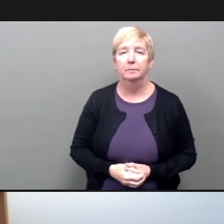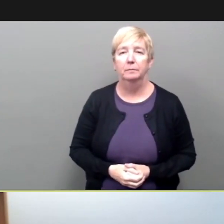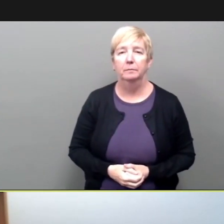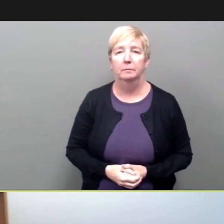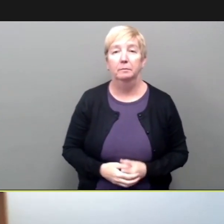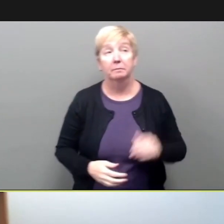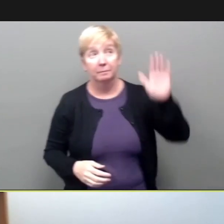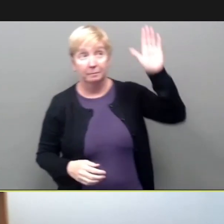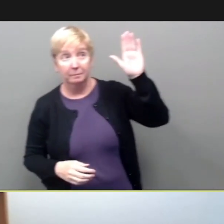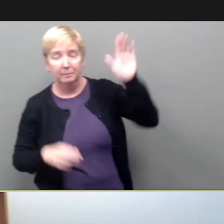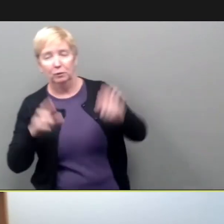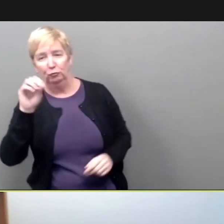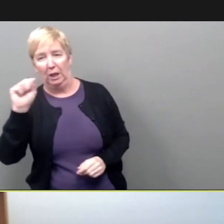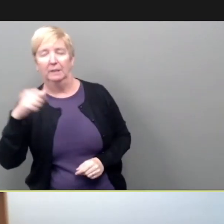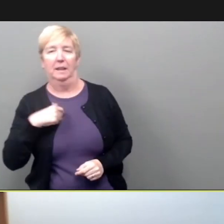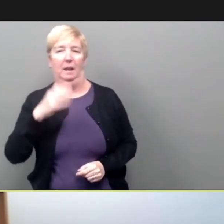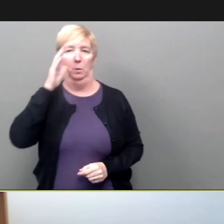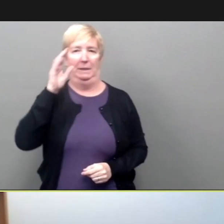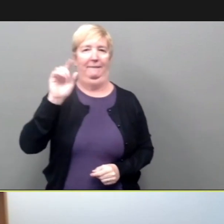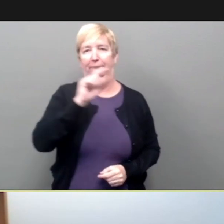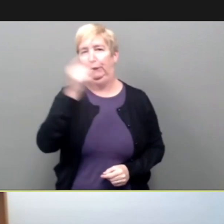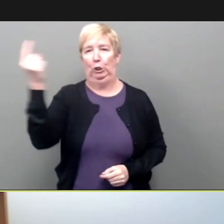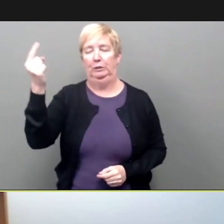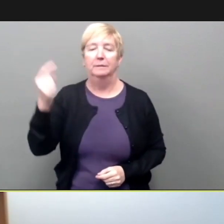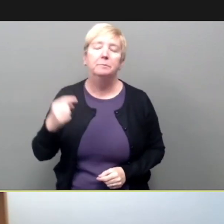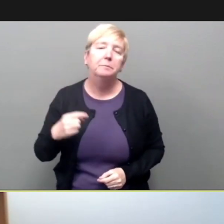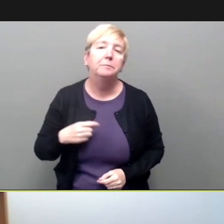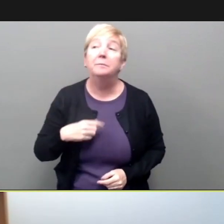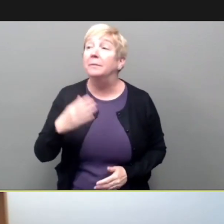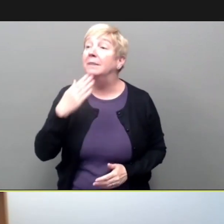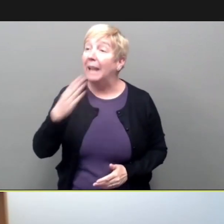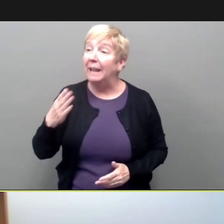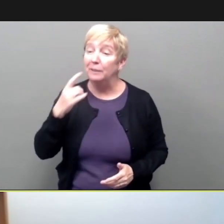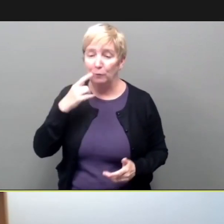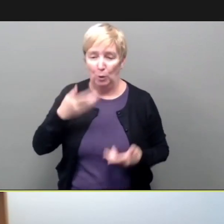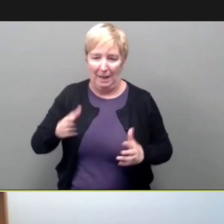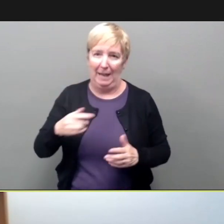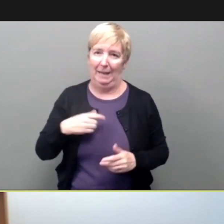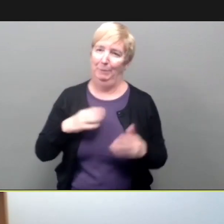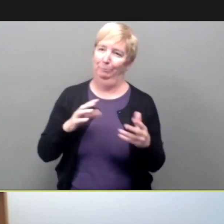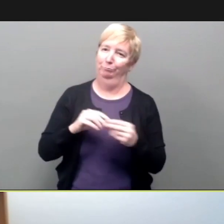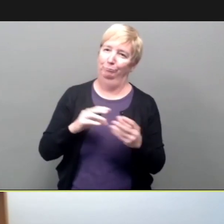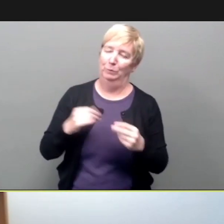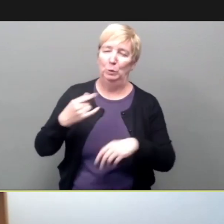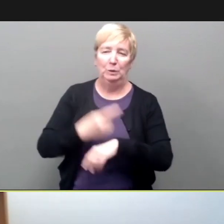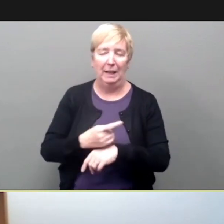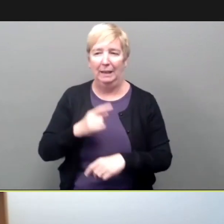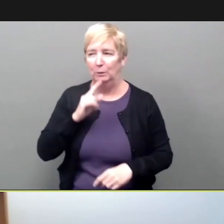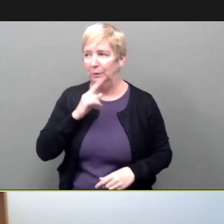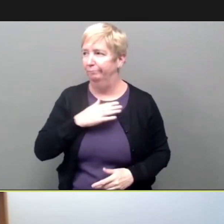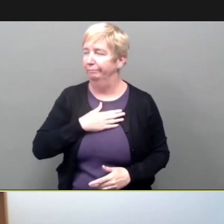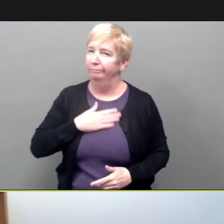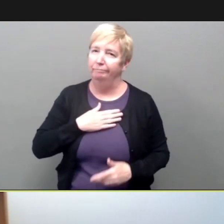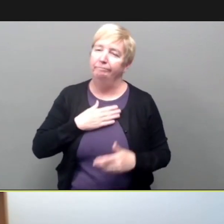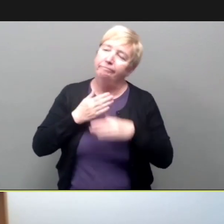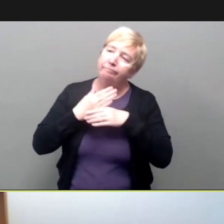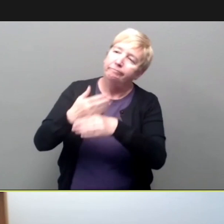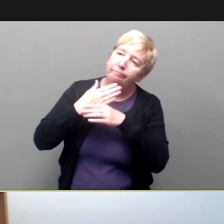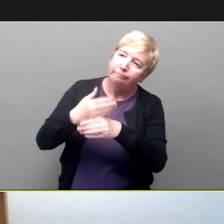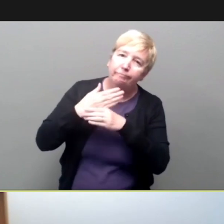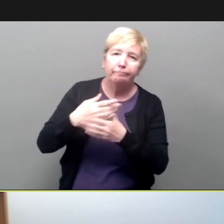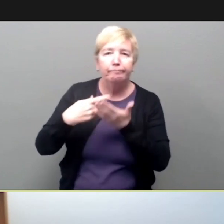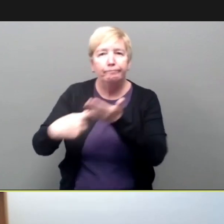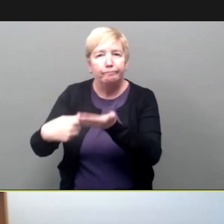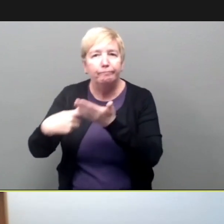I guess I'll go first, and I just wanted to say thank you for having me. It's always a pleasure to get the opportunity to share information